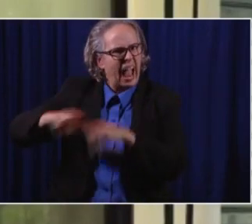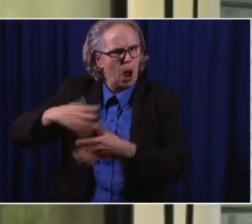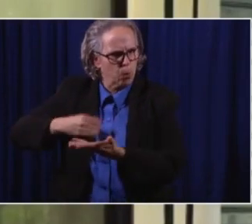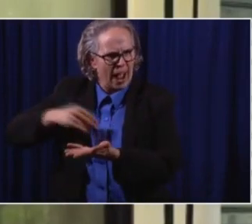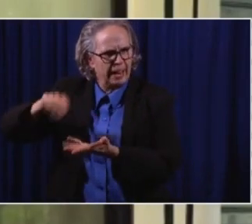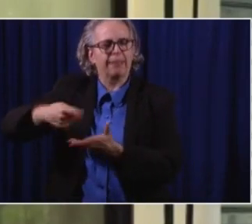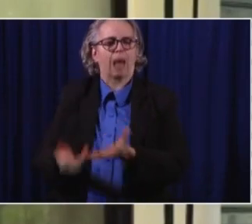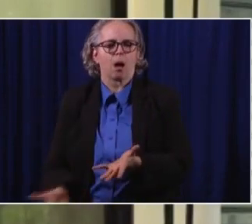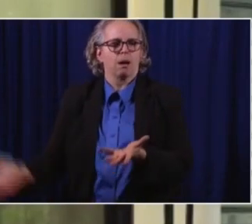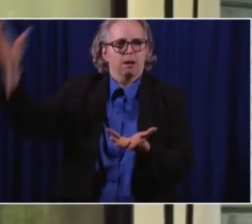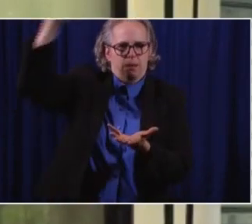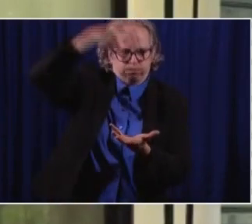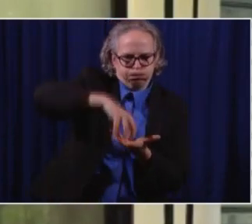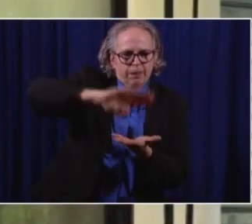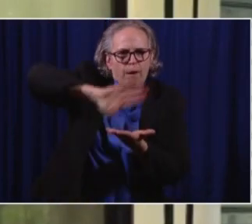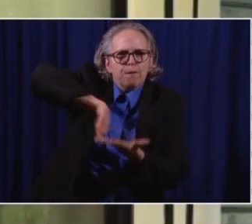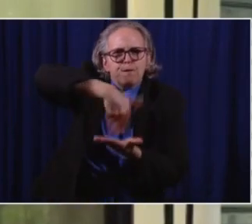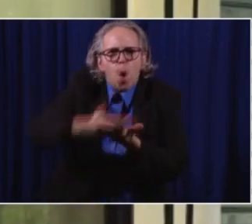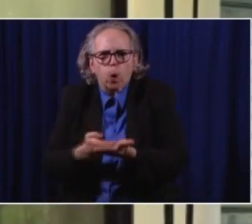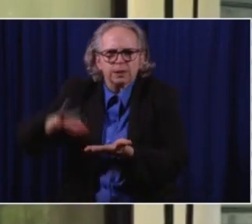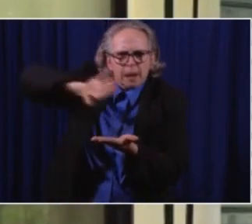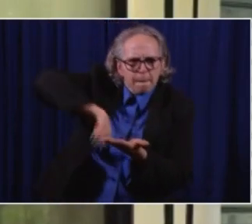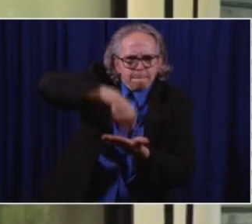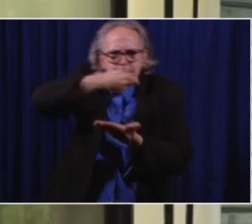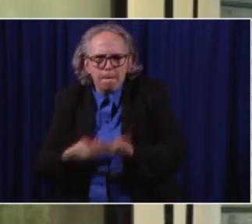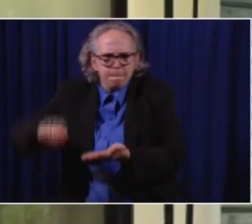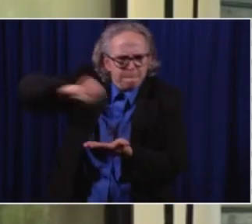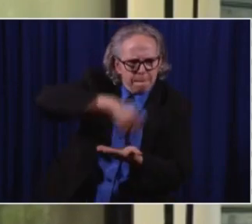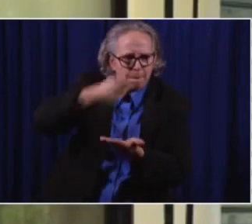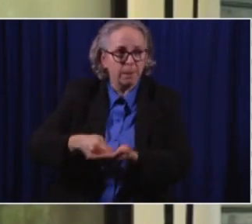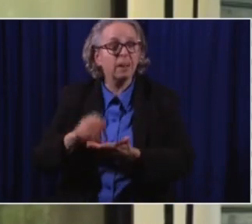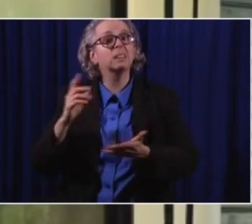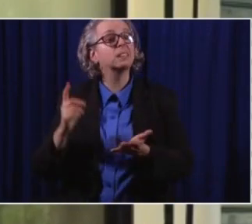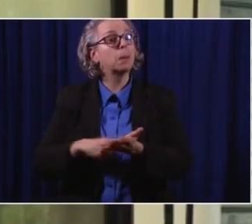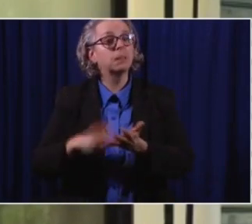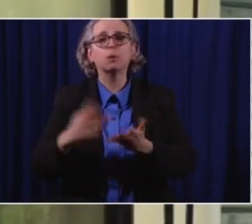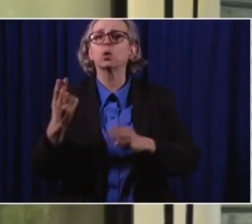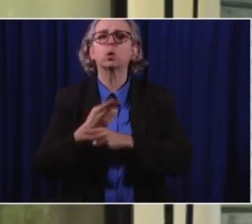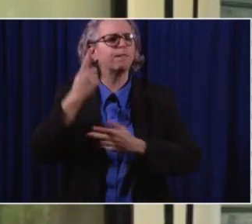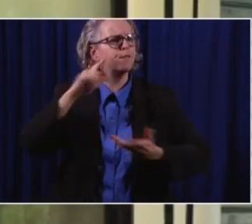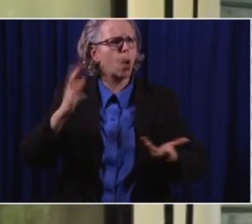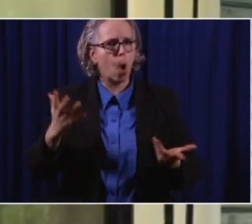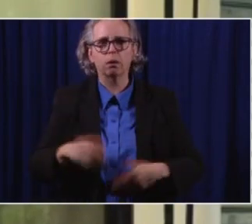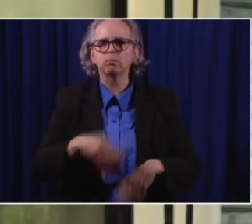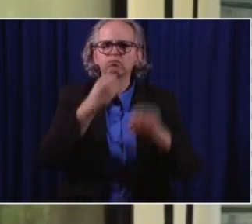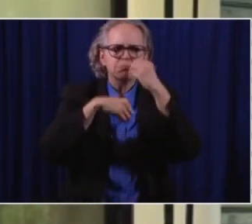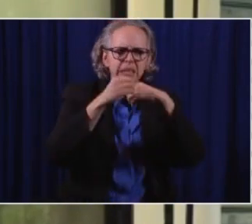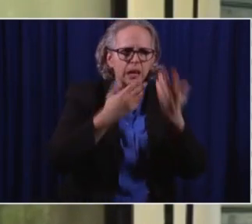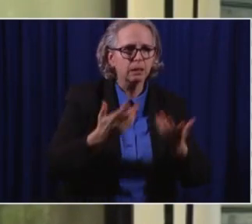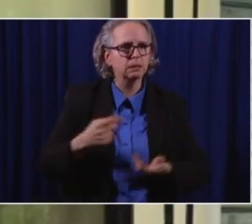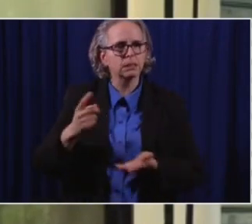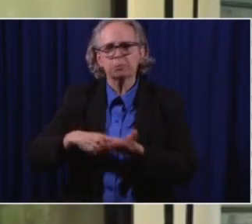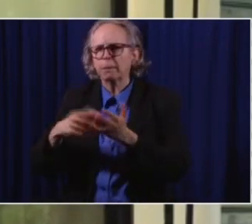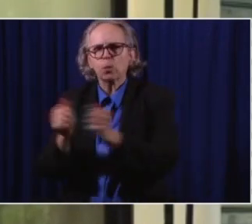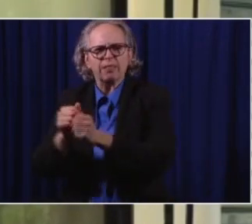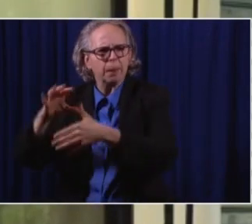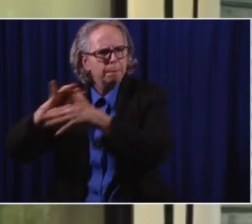know, not just with syrup, but with a dried beef gravy over waffles, which was really one of his